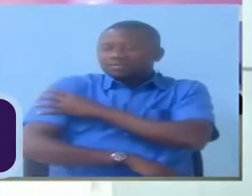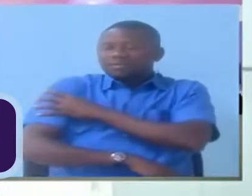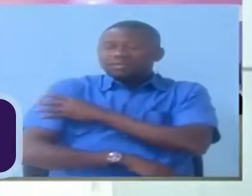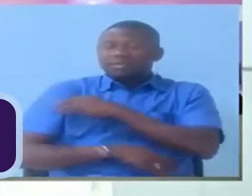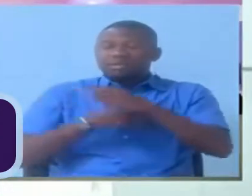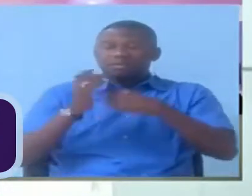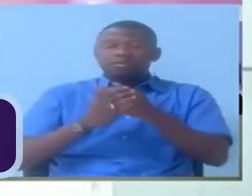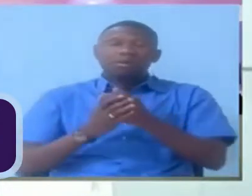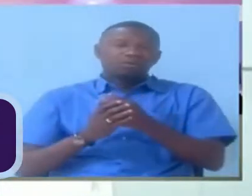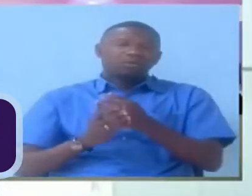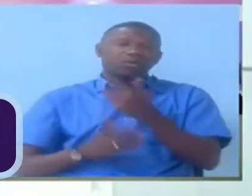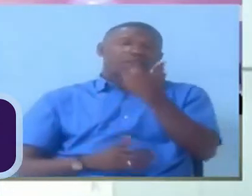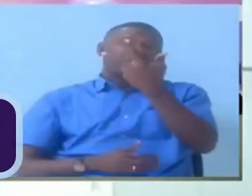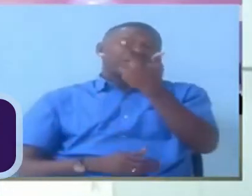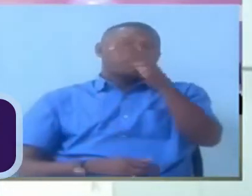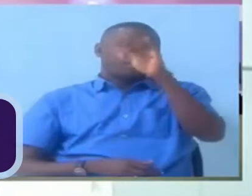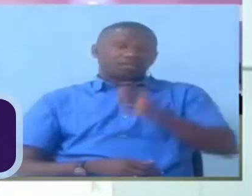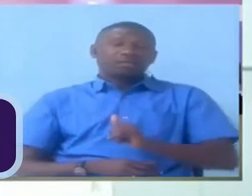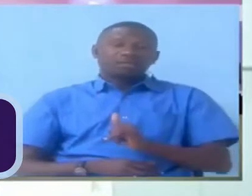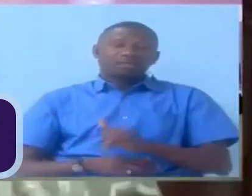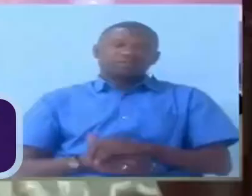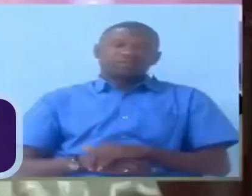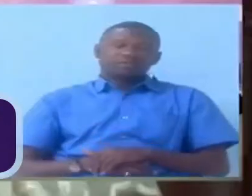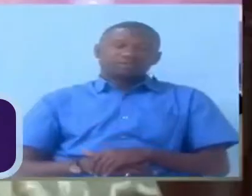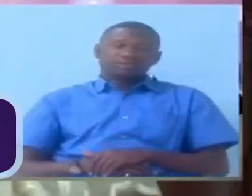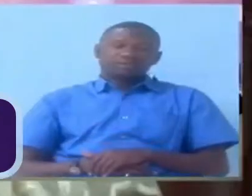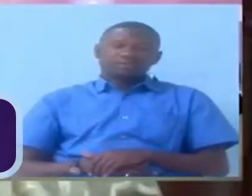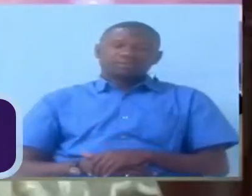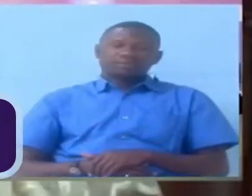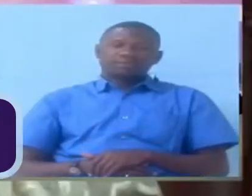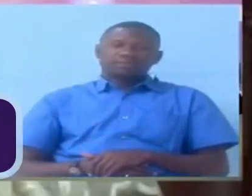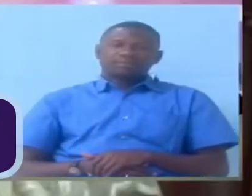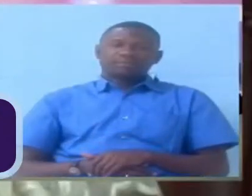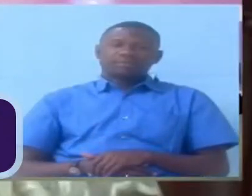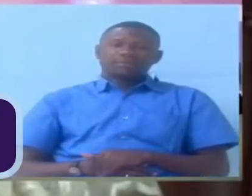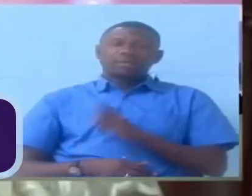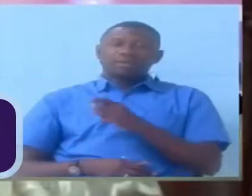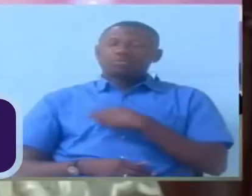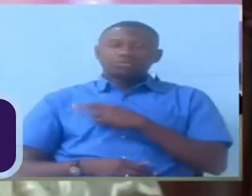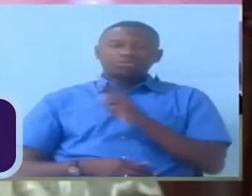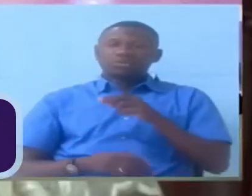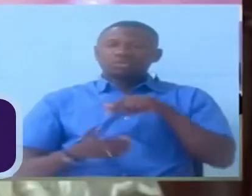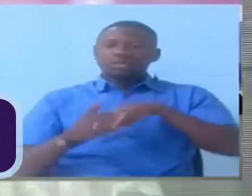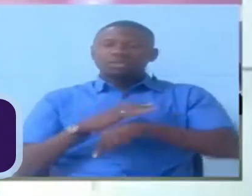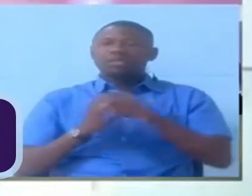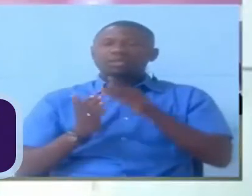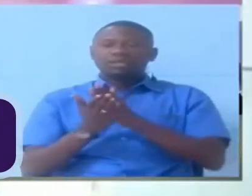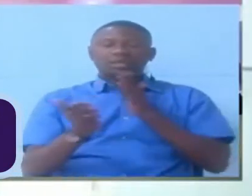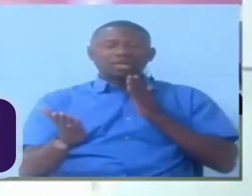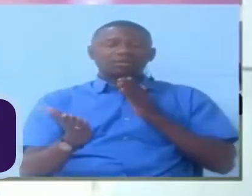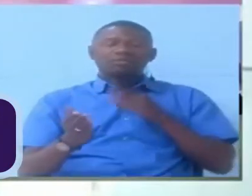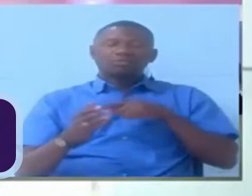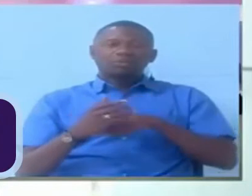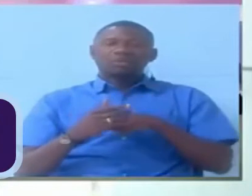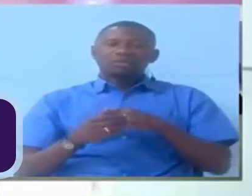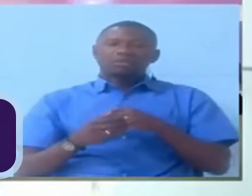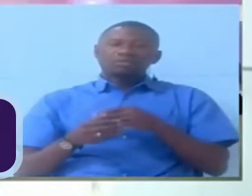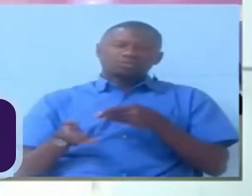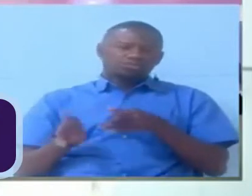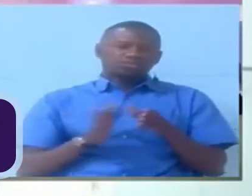can yami class 2 akatara warrant officer do mala for one day. Warrant officer is these two, either you are